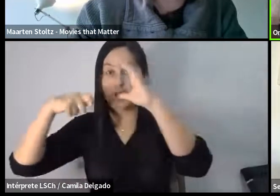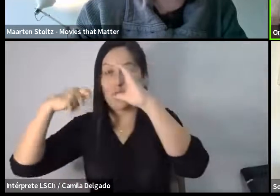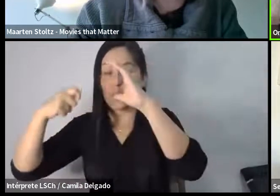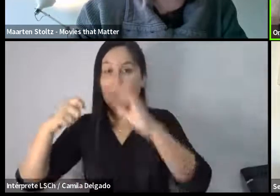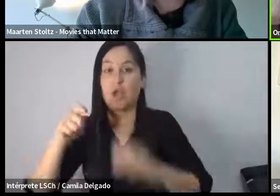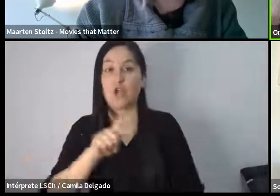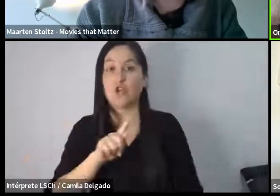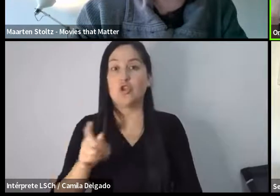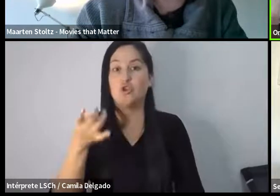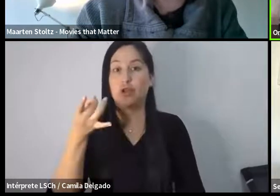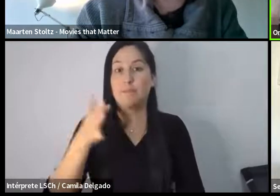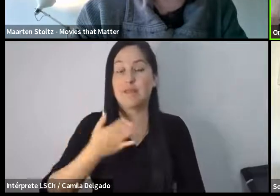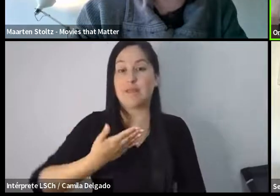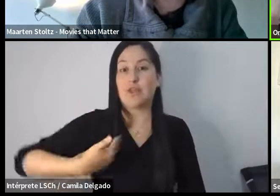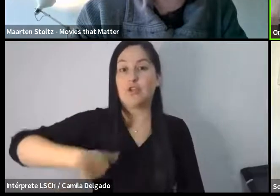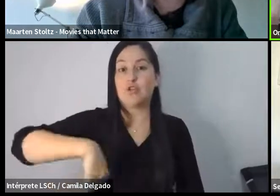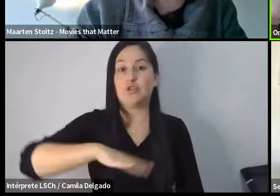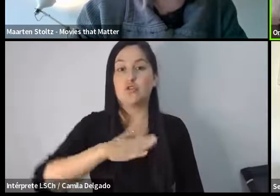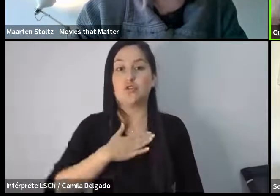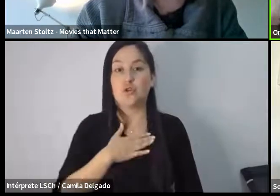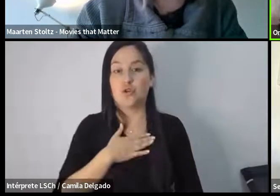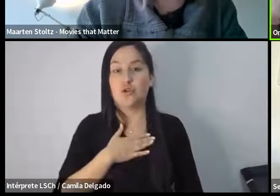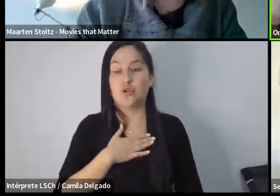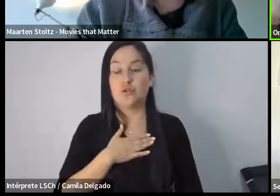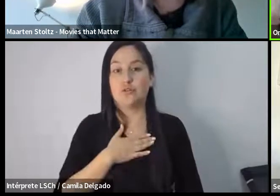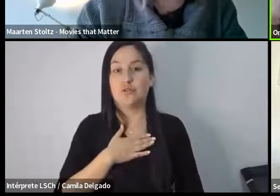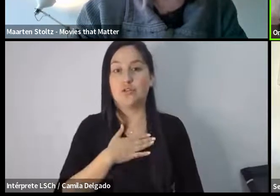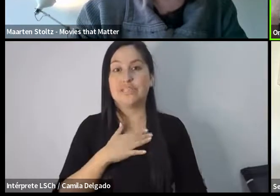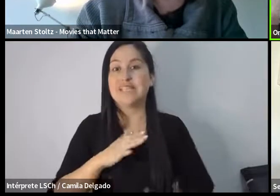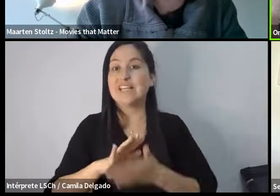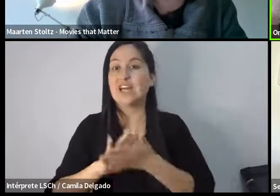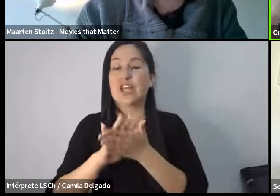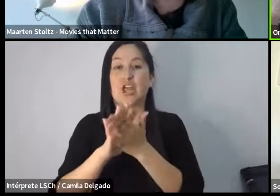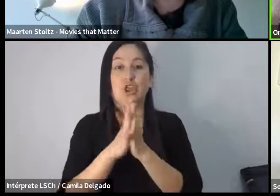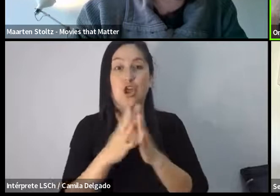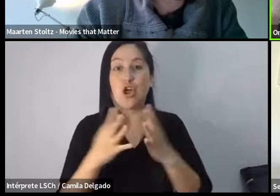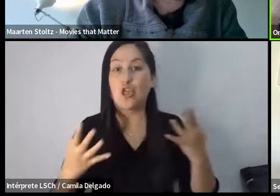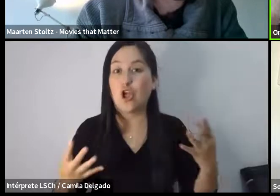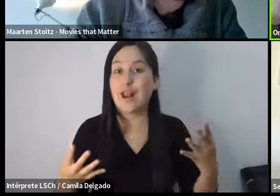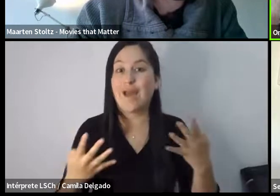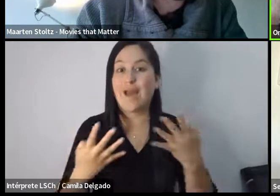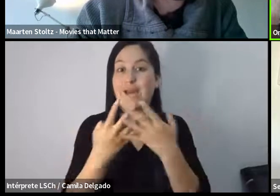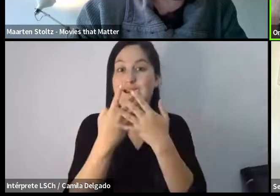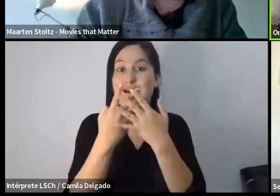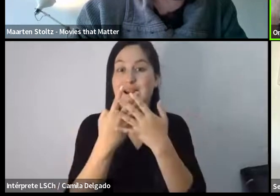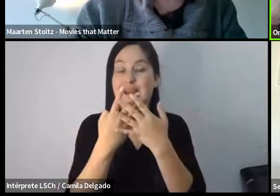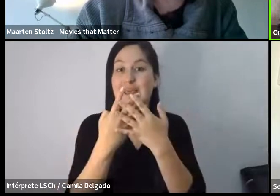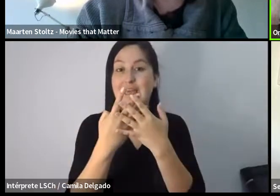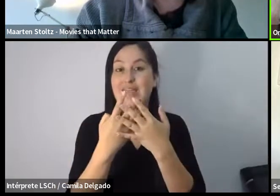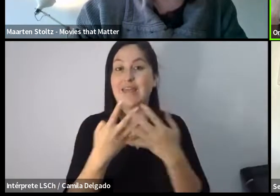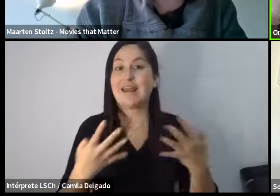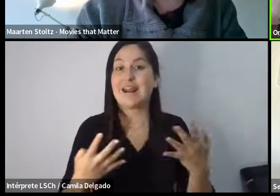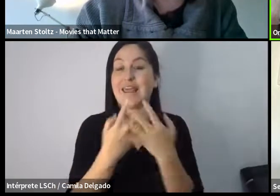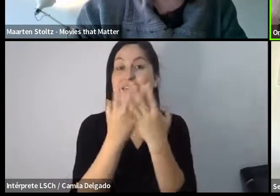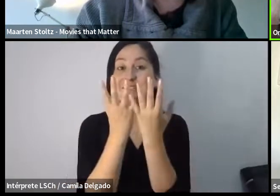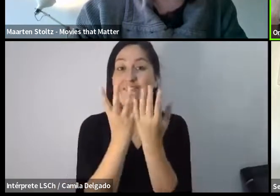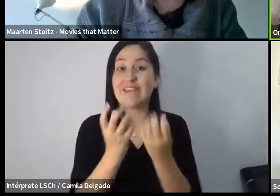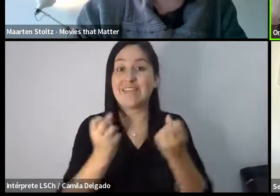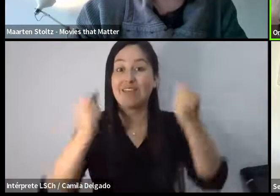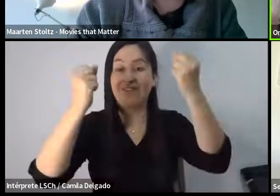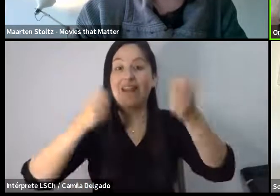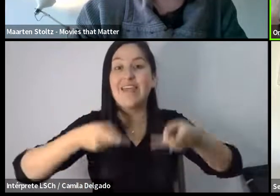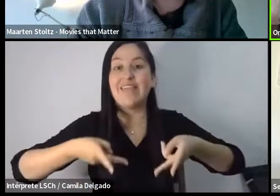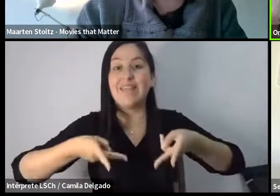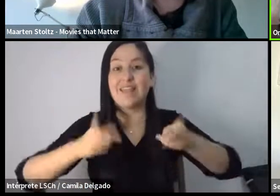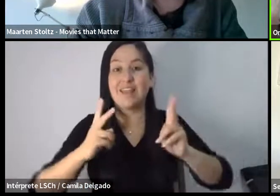Human Rights Festivals network all around the world. And we are looking forward to your films and we